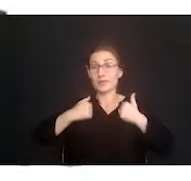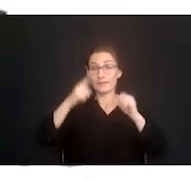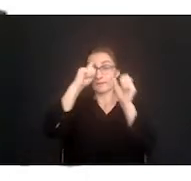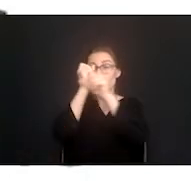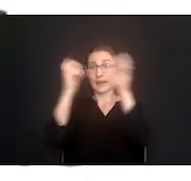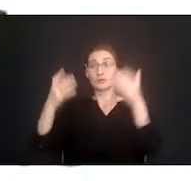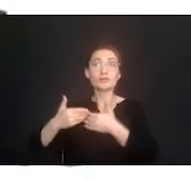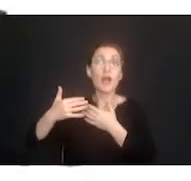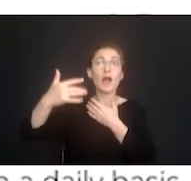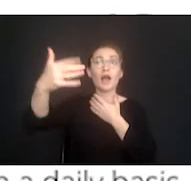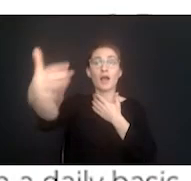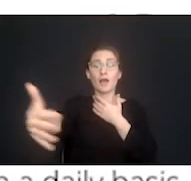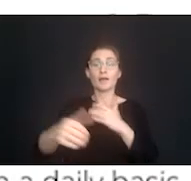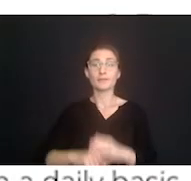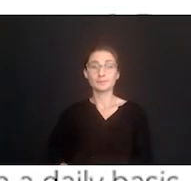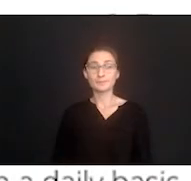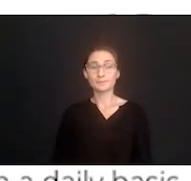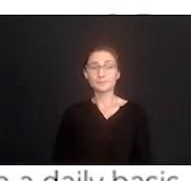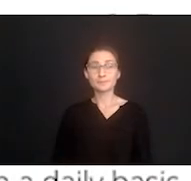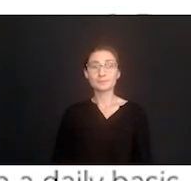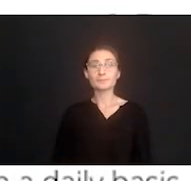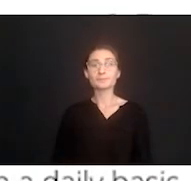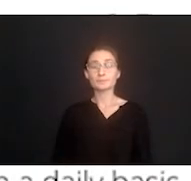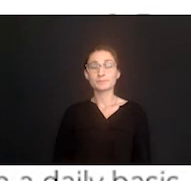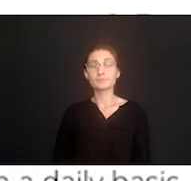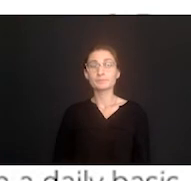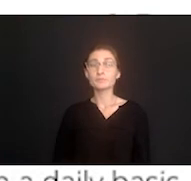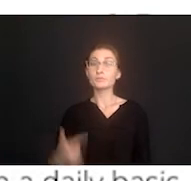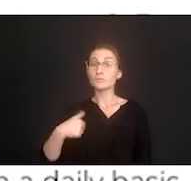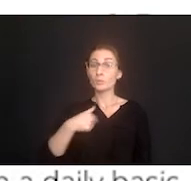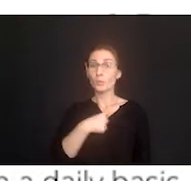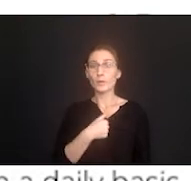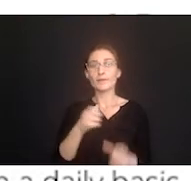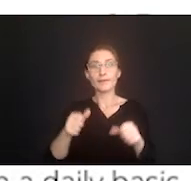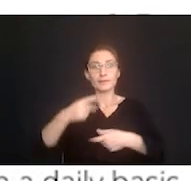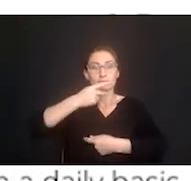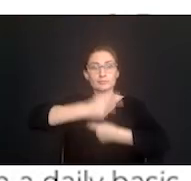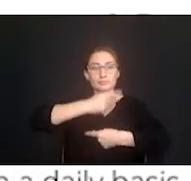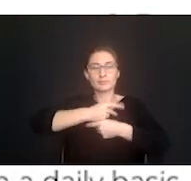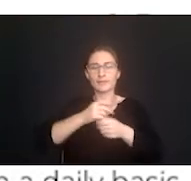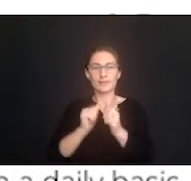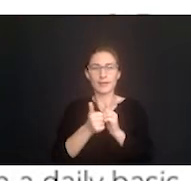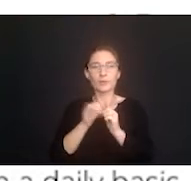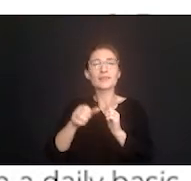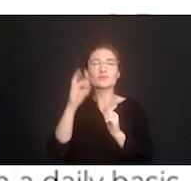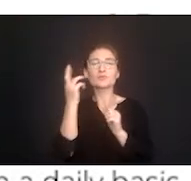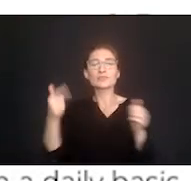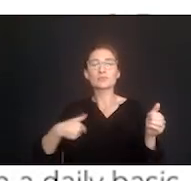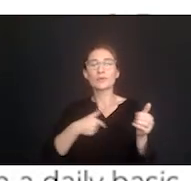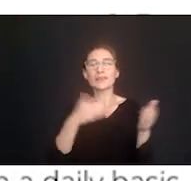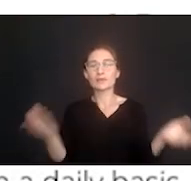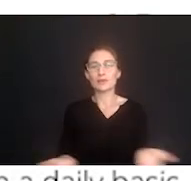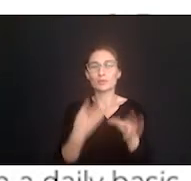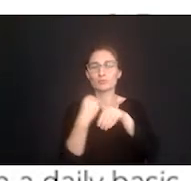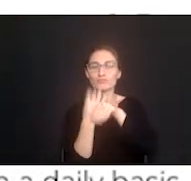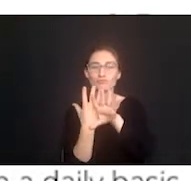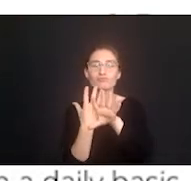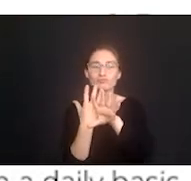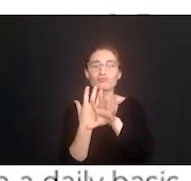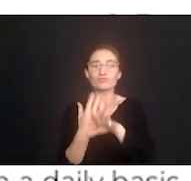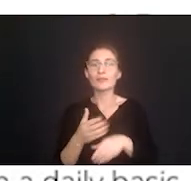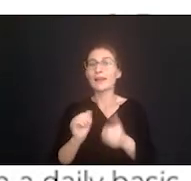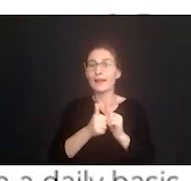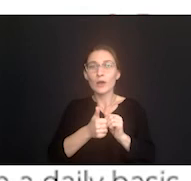for their loved one as well. So how can you care for yourself? That's why we're here, right? To talk about how you can care